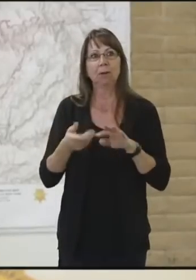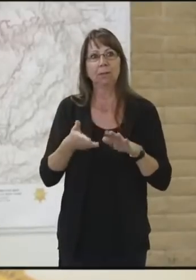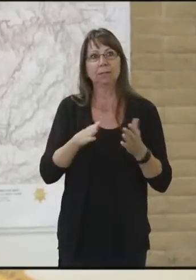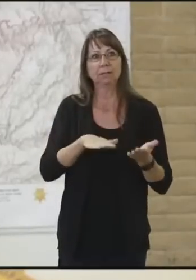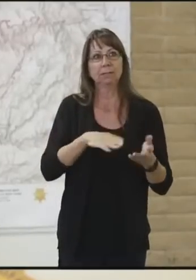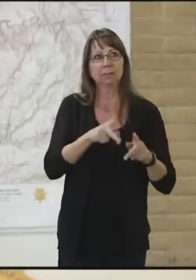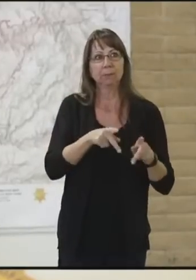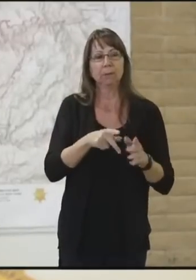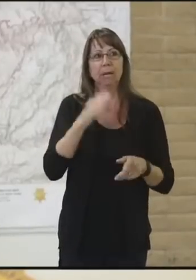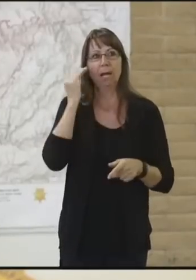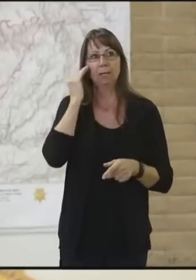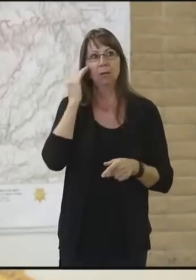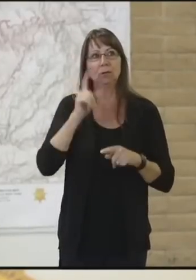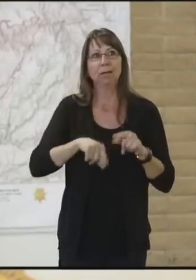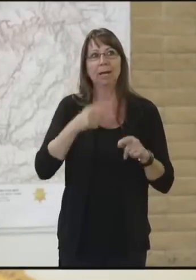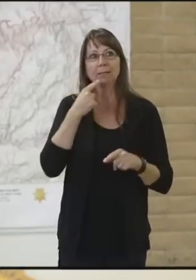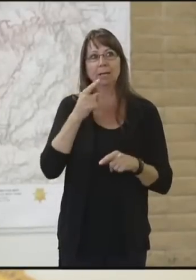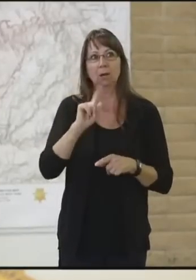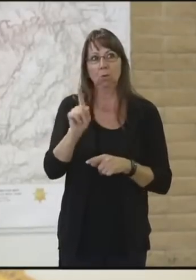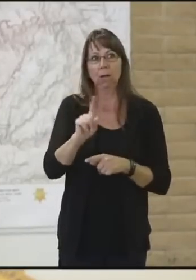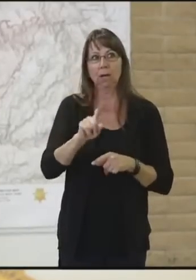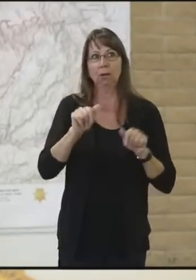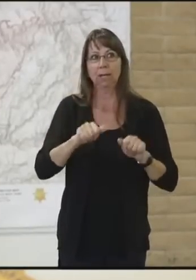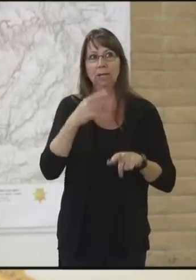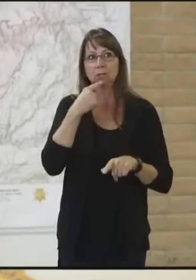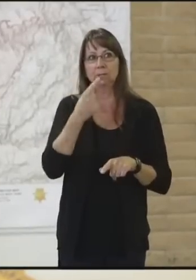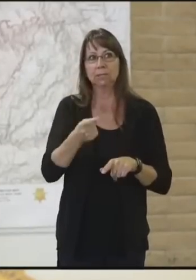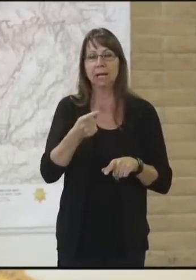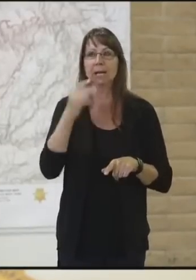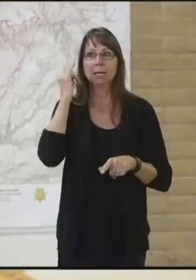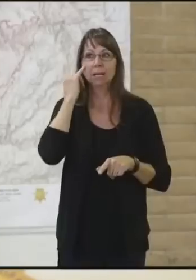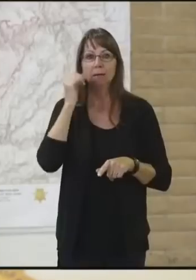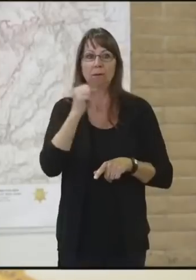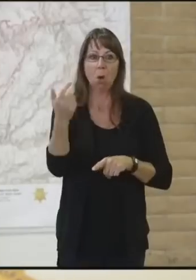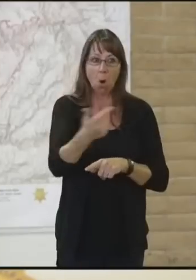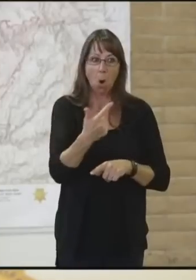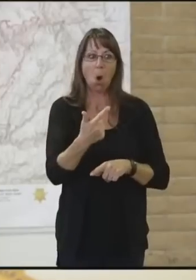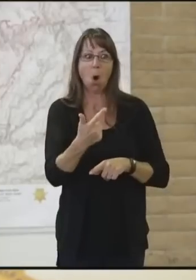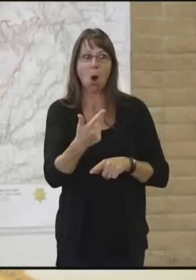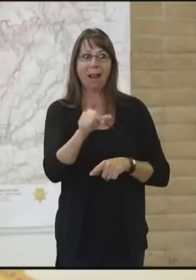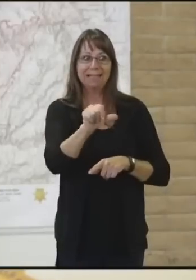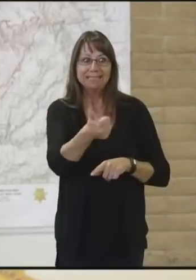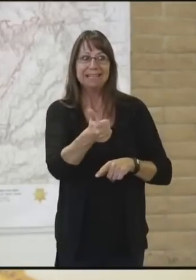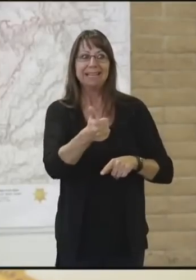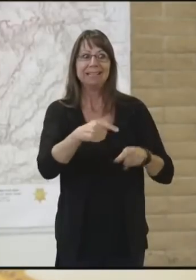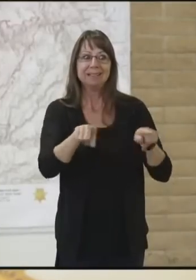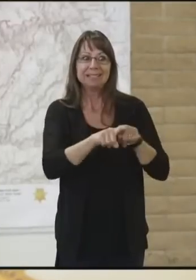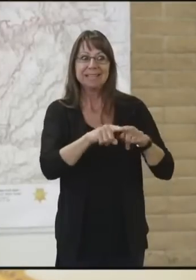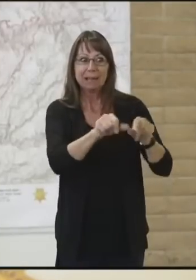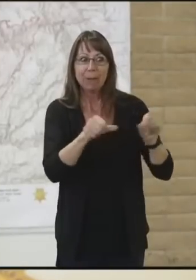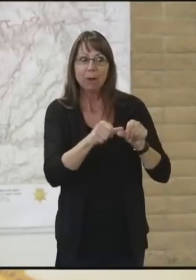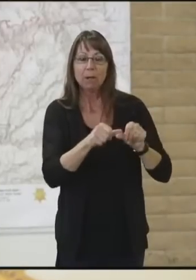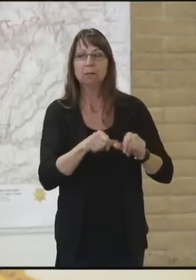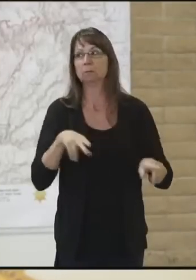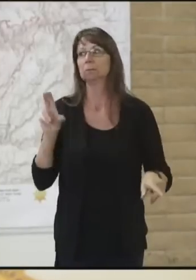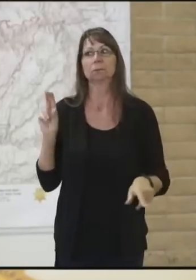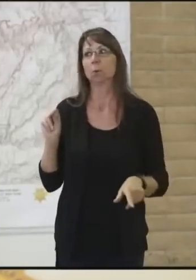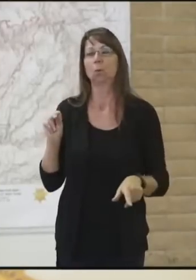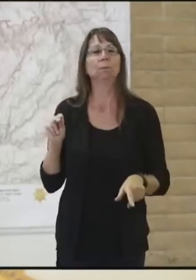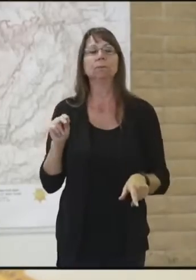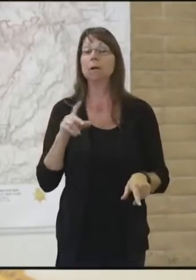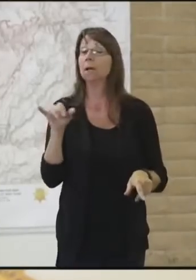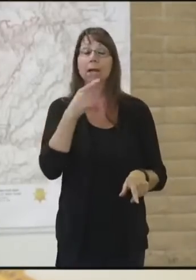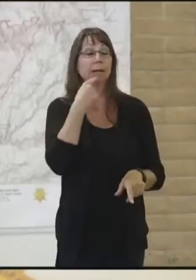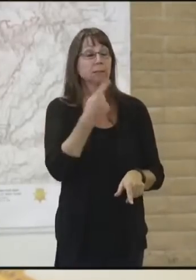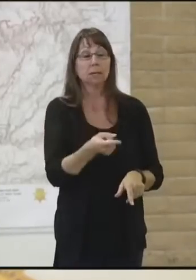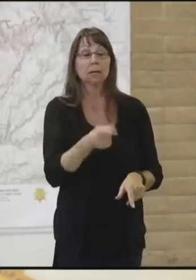know you can't say where they were found. Can you say if they were all found in the same area without saying what area? No. I just, like I